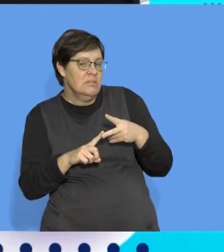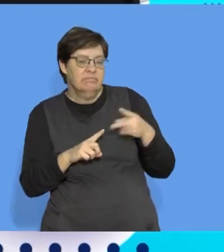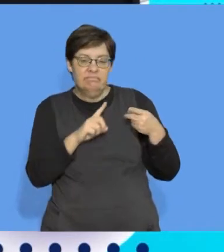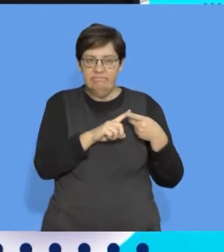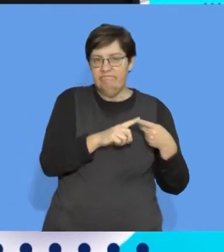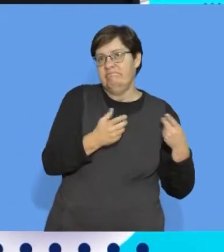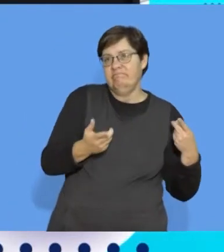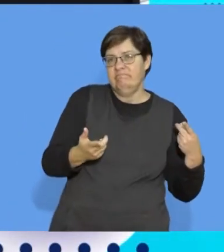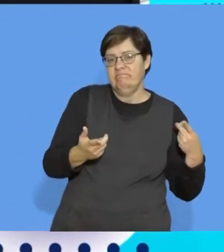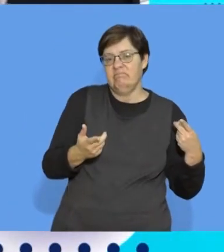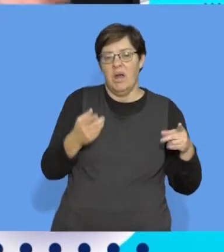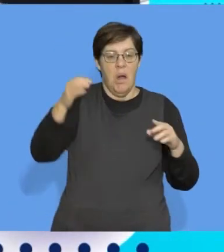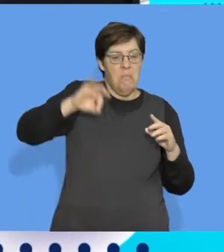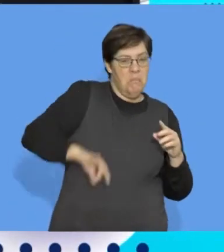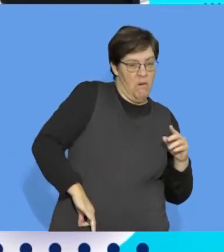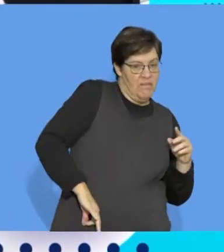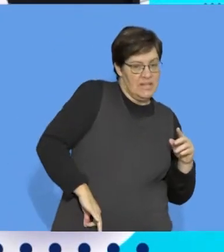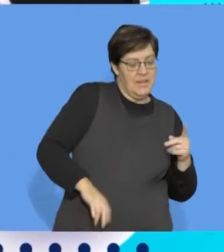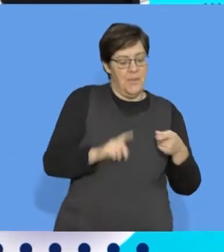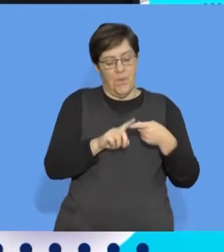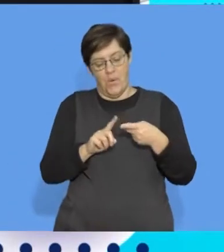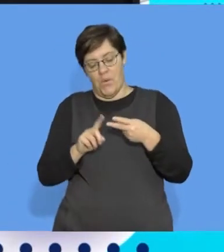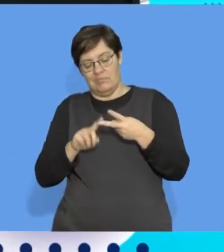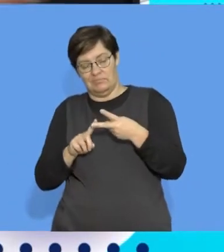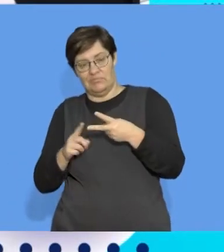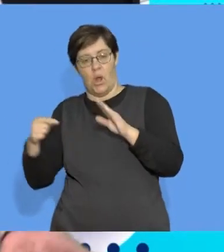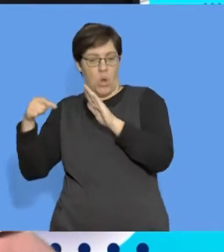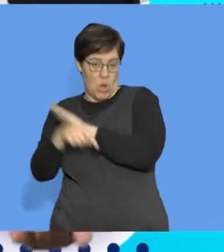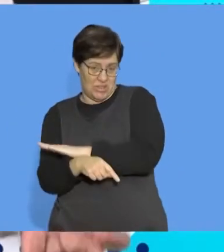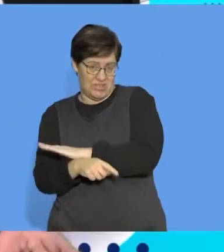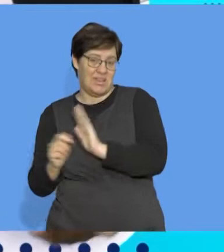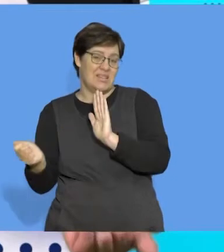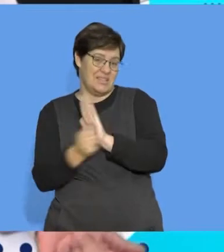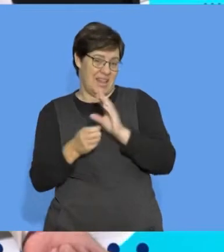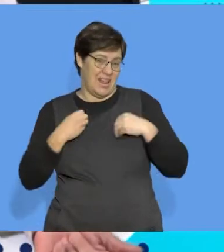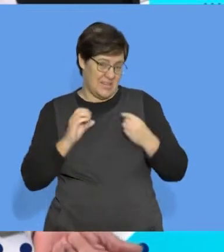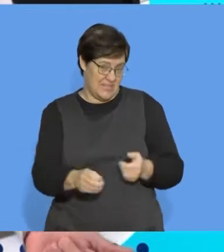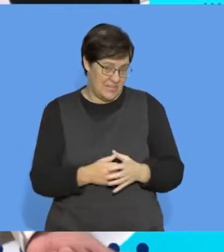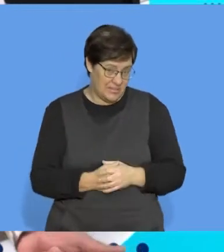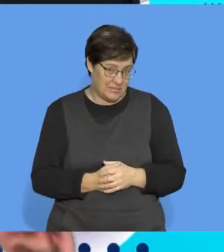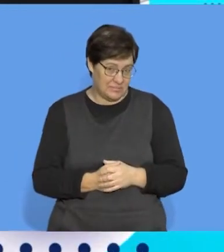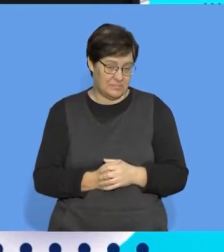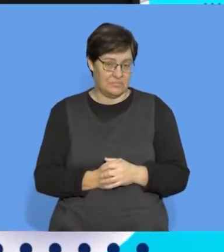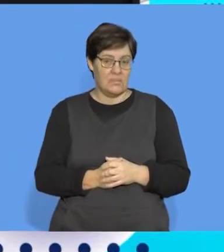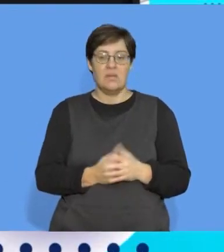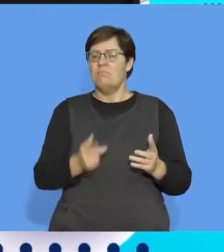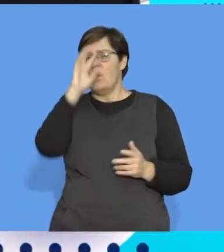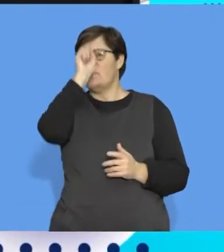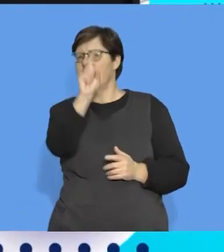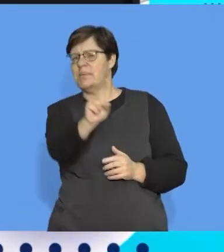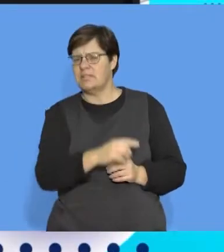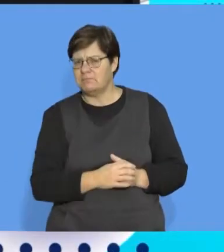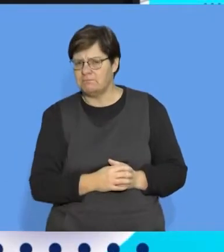1, either a profit on sale of asset, or 2, a loss on sale of asset. Okay, what do we